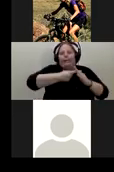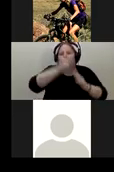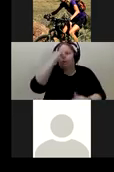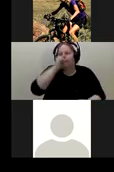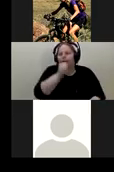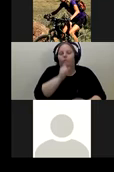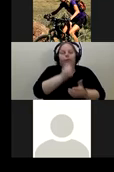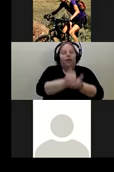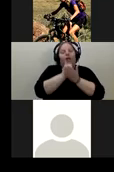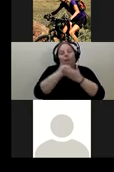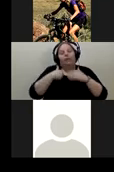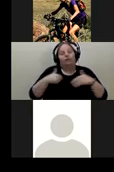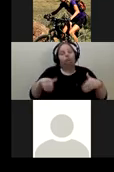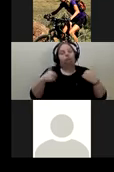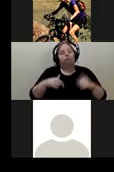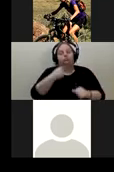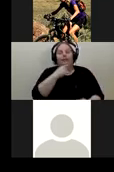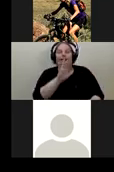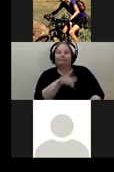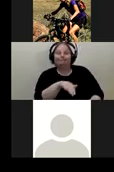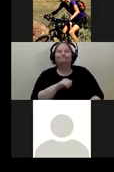helped from then on being able to say,